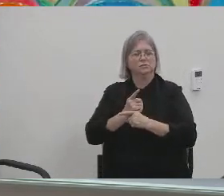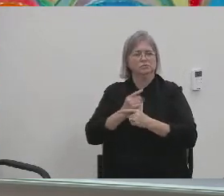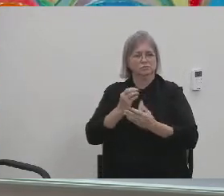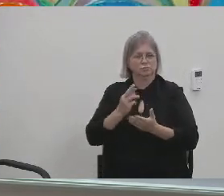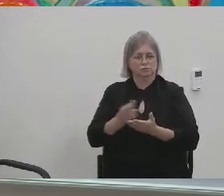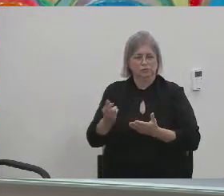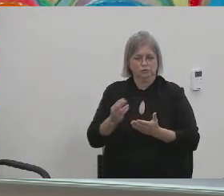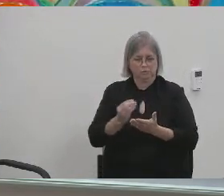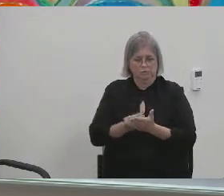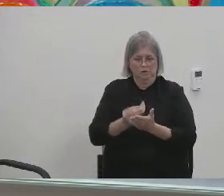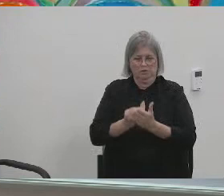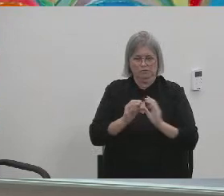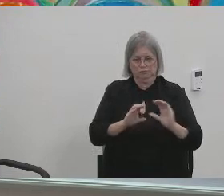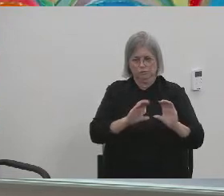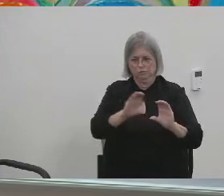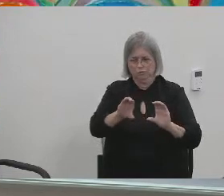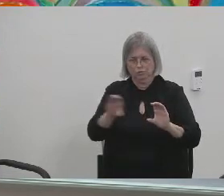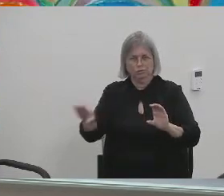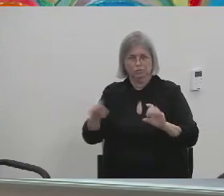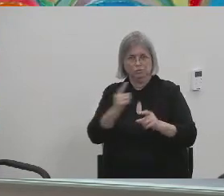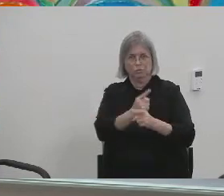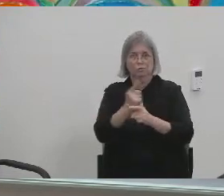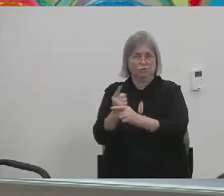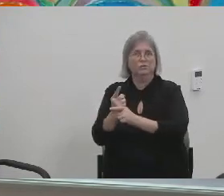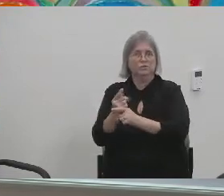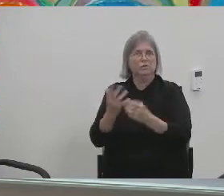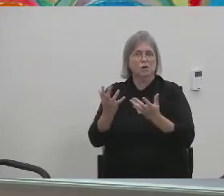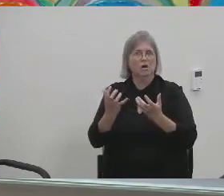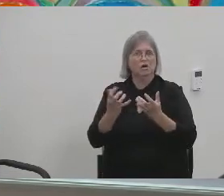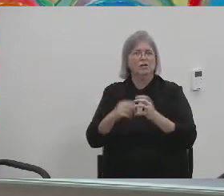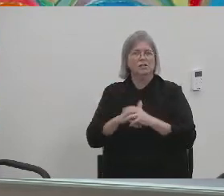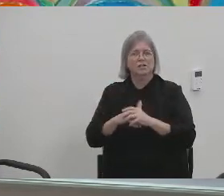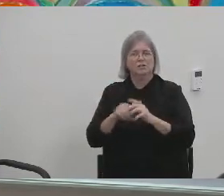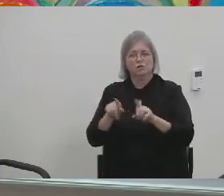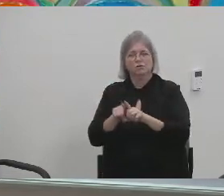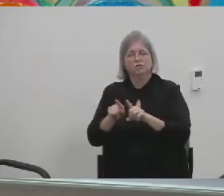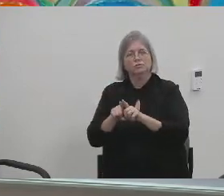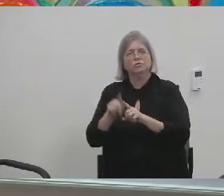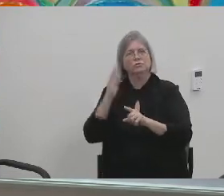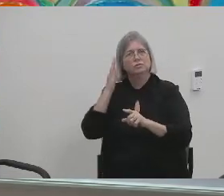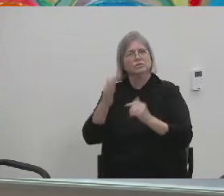resources. And they will help us bring back and do some things